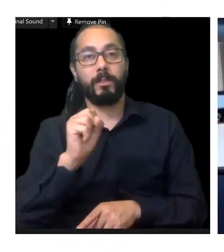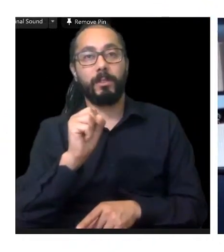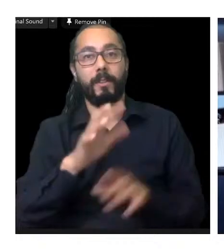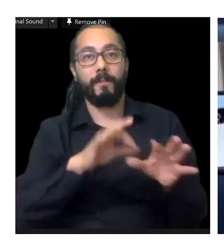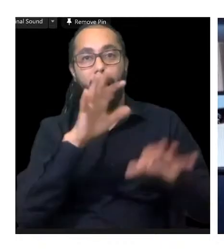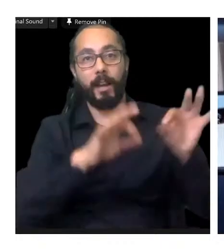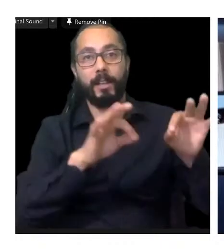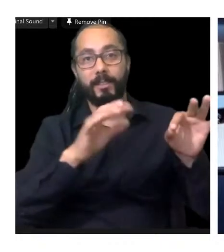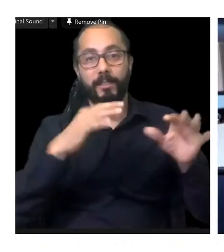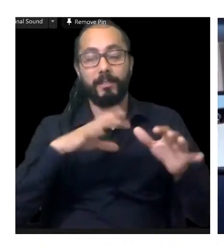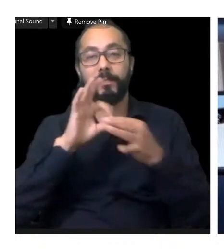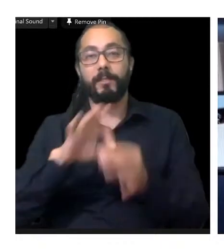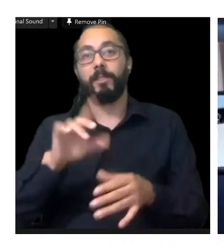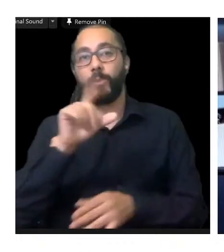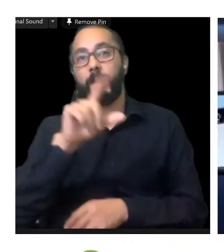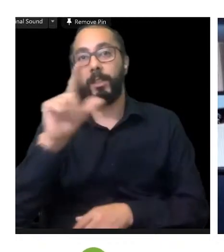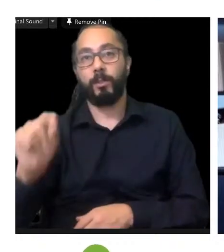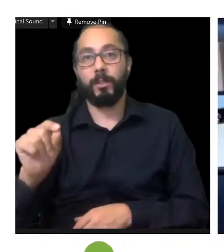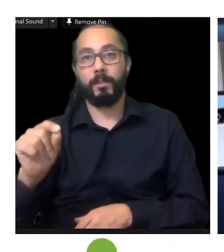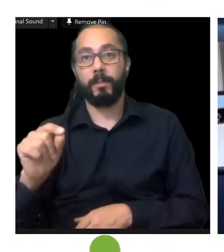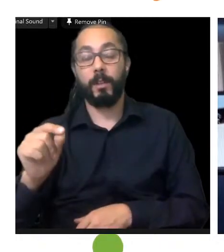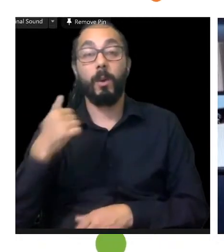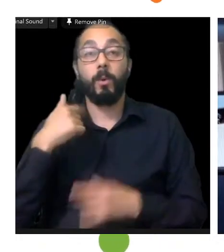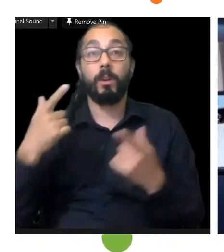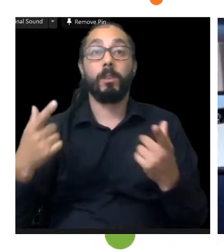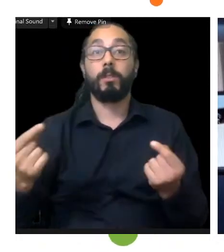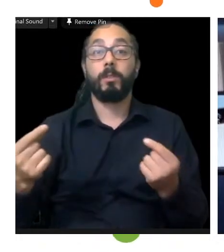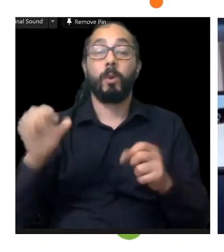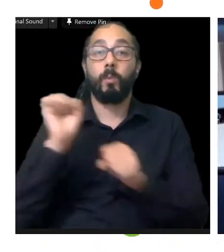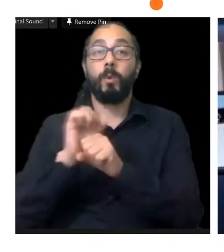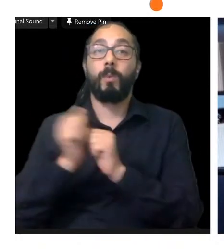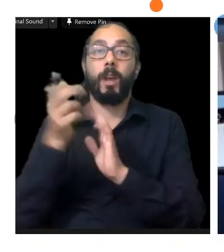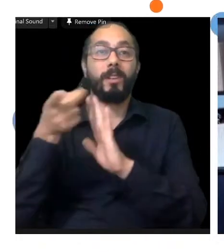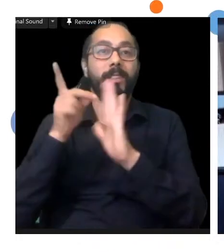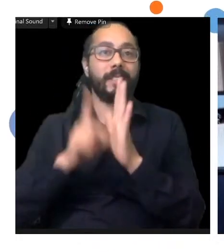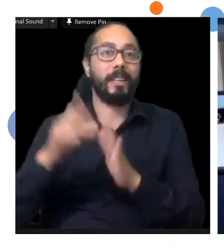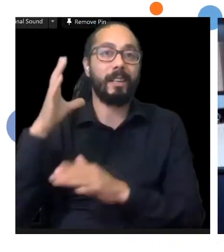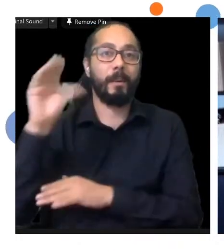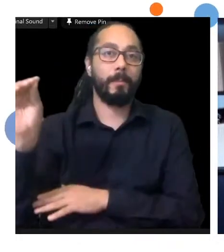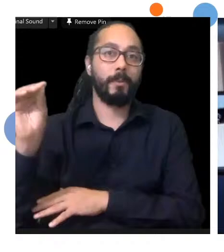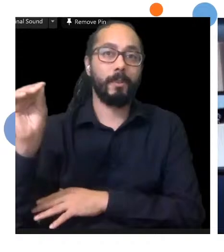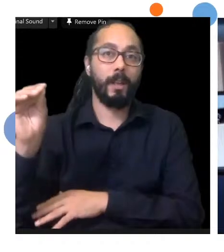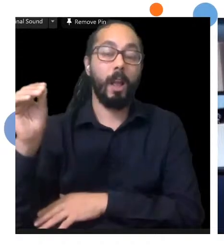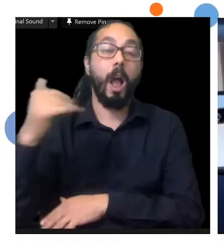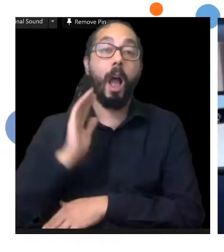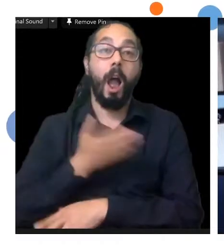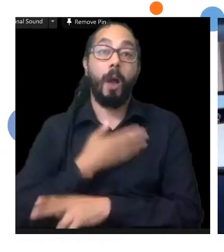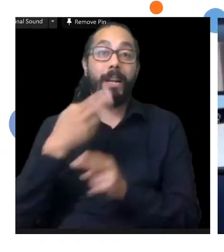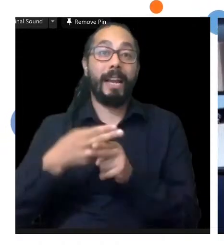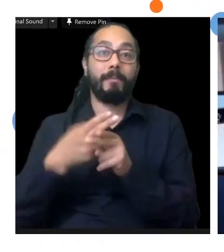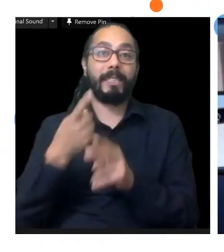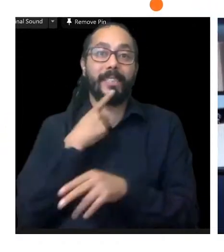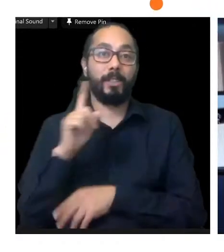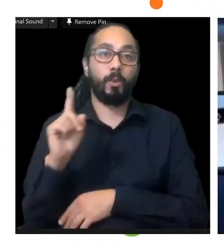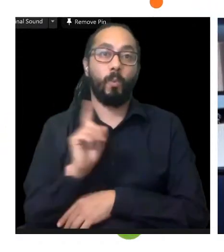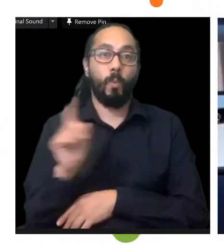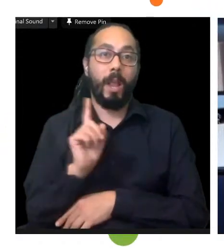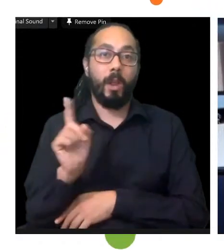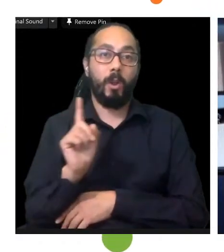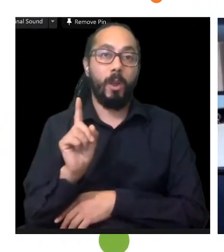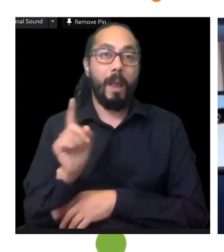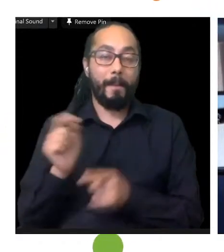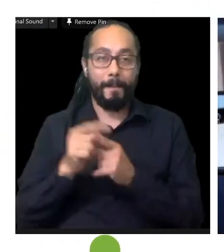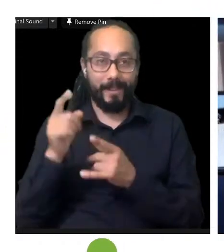we actually worked with our design firm to rebrand ourselves. I mean, our name says where we are, and we obviously are not there this summer. So